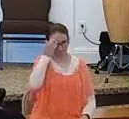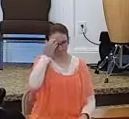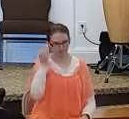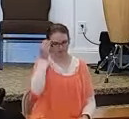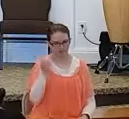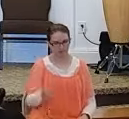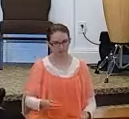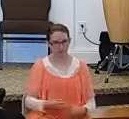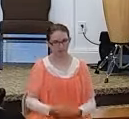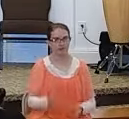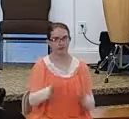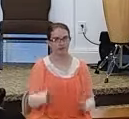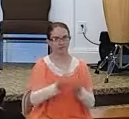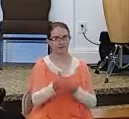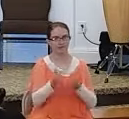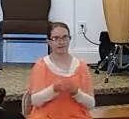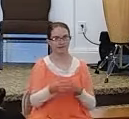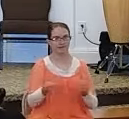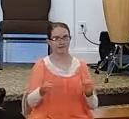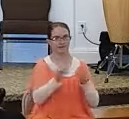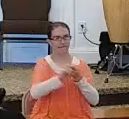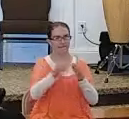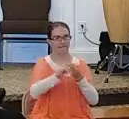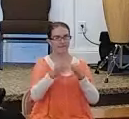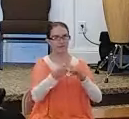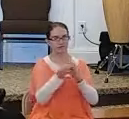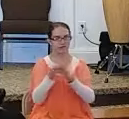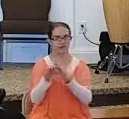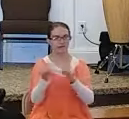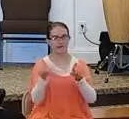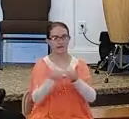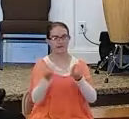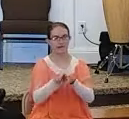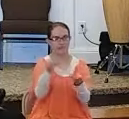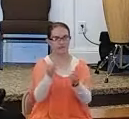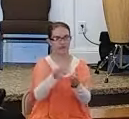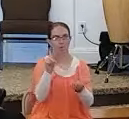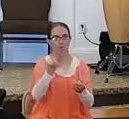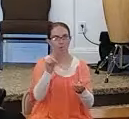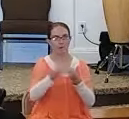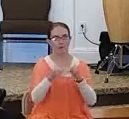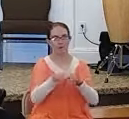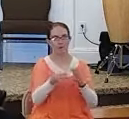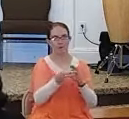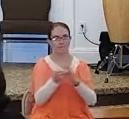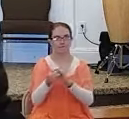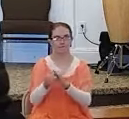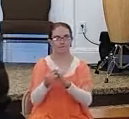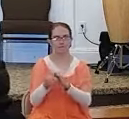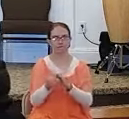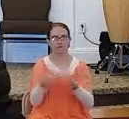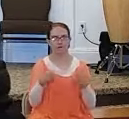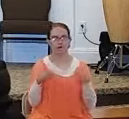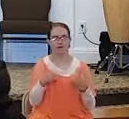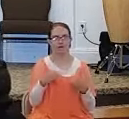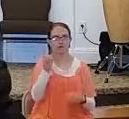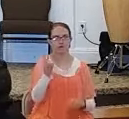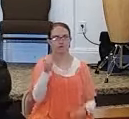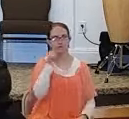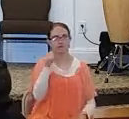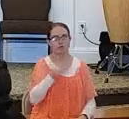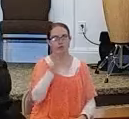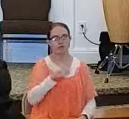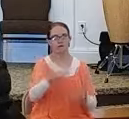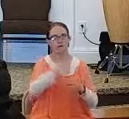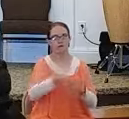And so Jesus had established some friendships like this. And one of the friendships he had was with a couple of ladies. One was